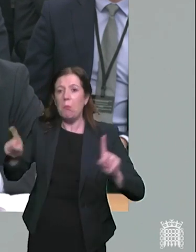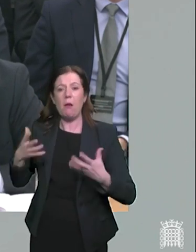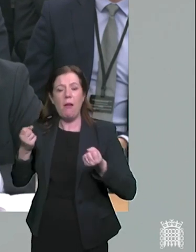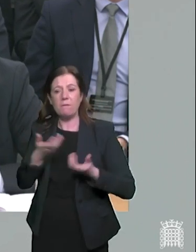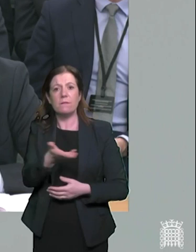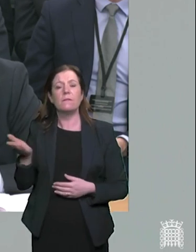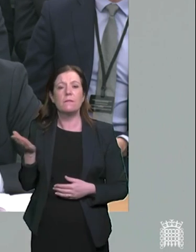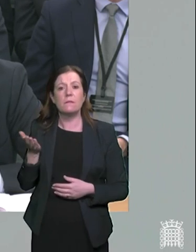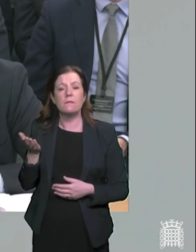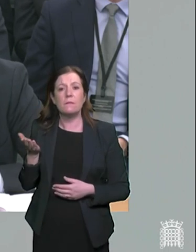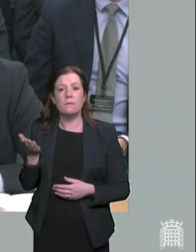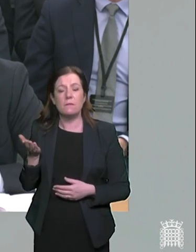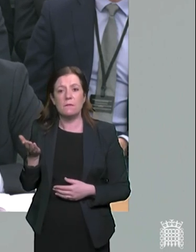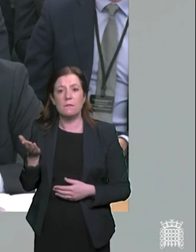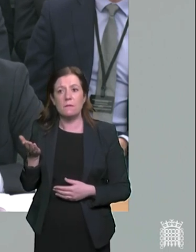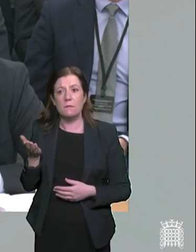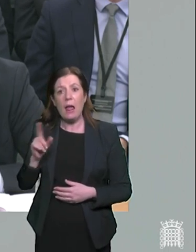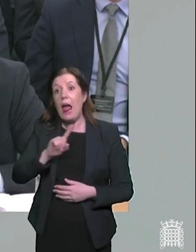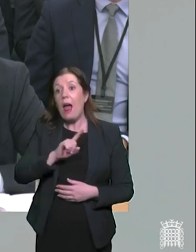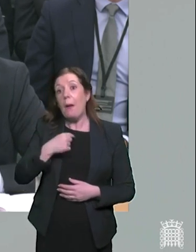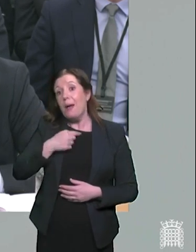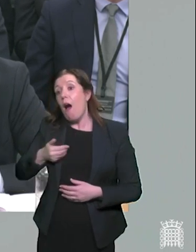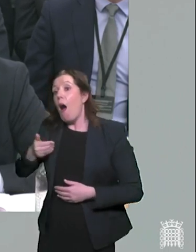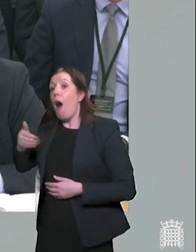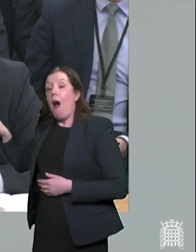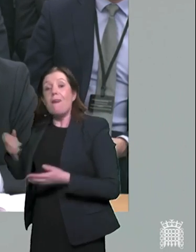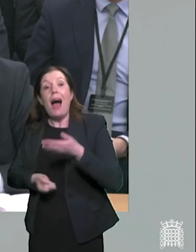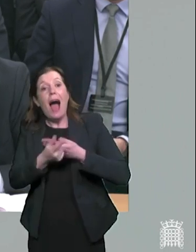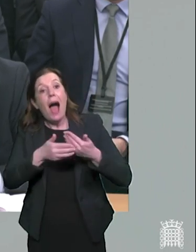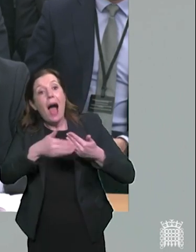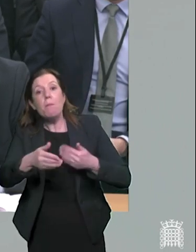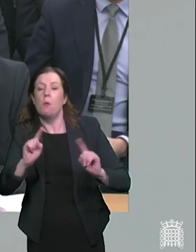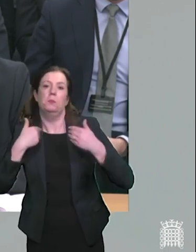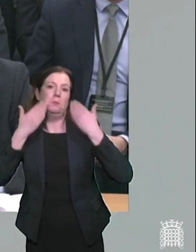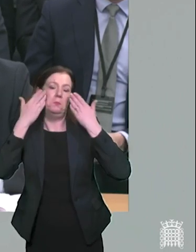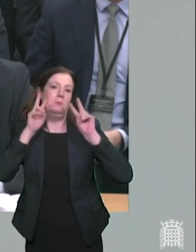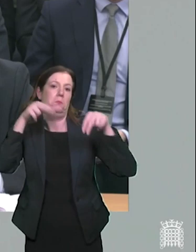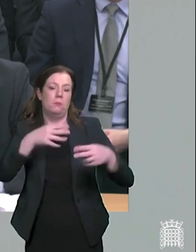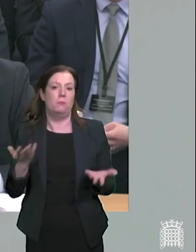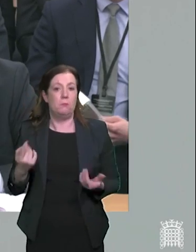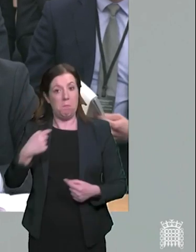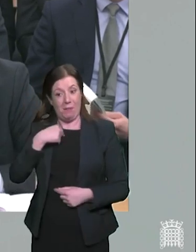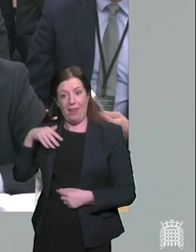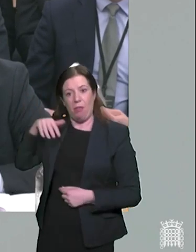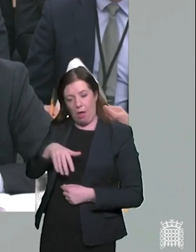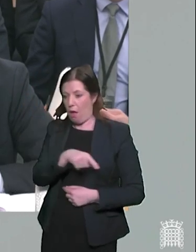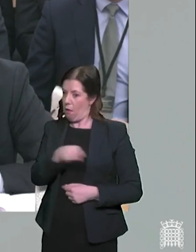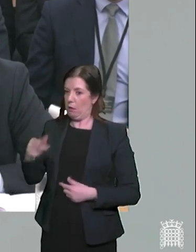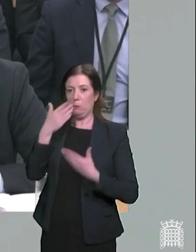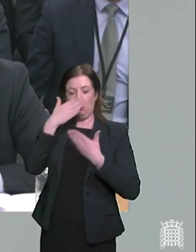what I see. Now, I don't know what happened later on, but I can tell you that for the period I was there, it seemed to me to be wholly in accordance with